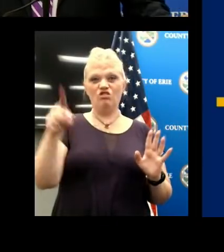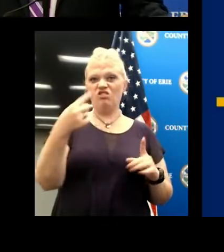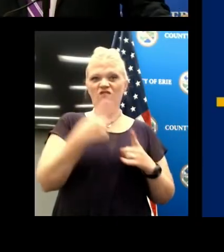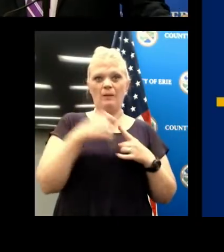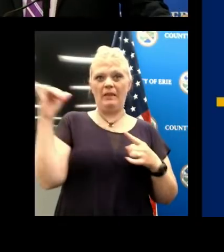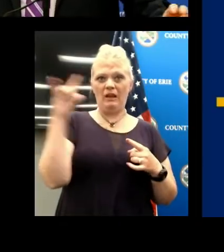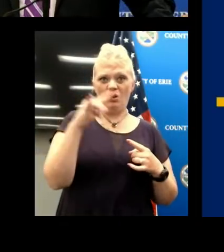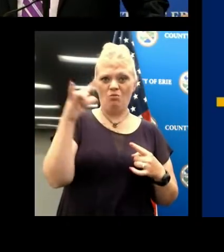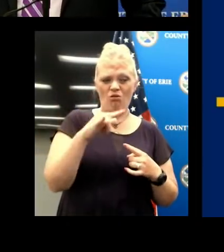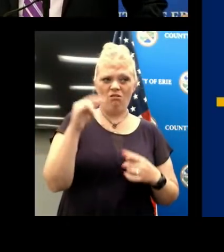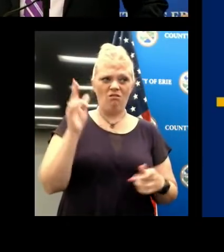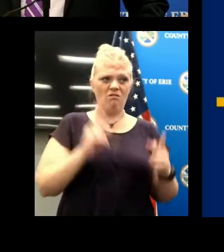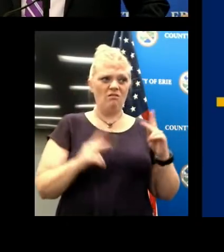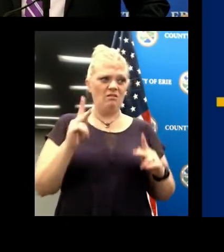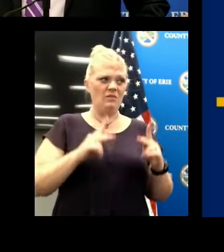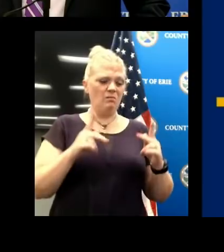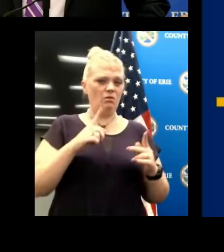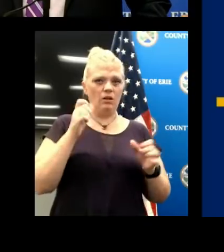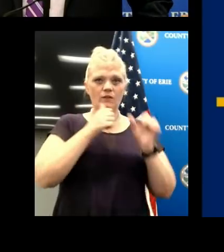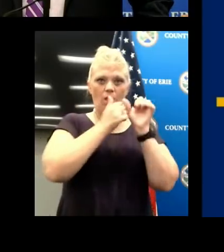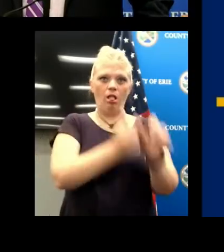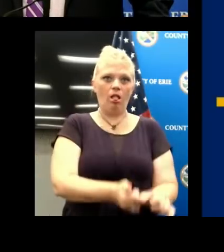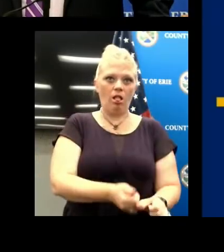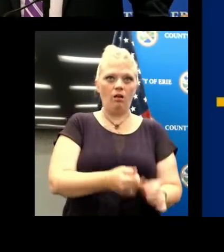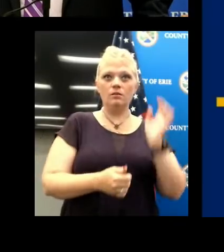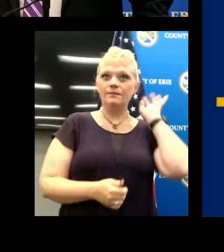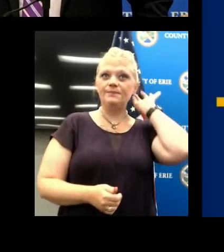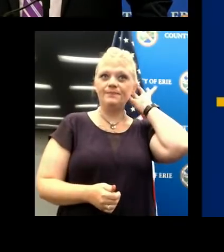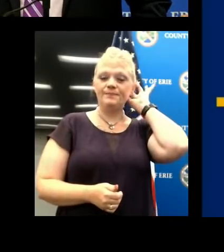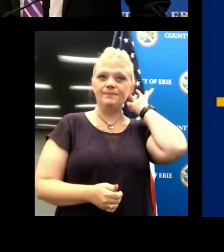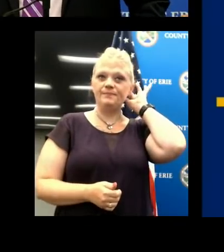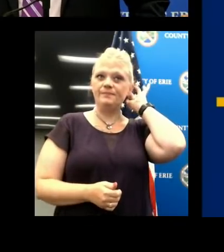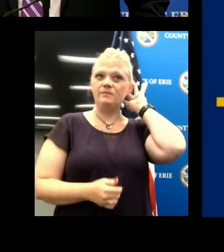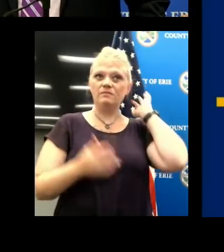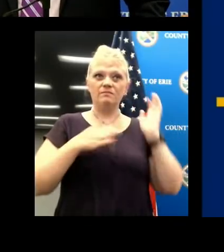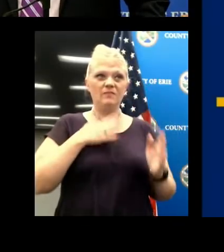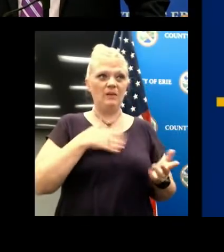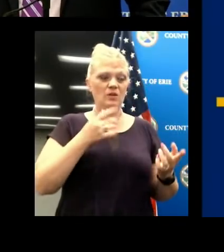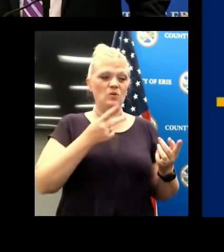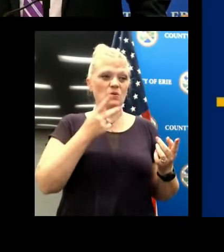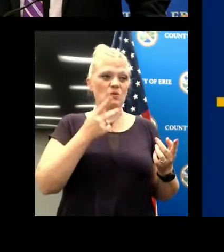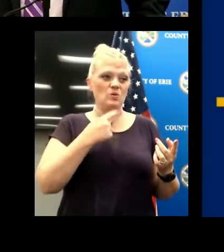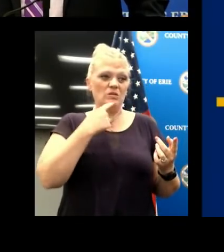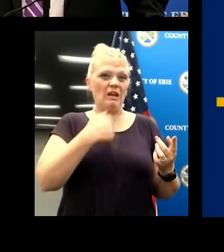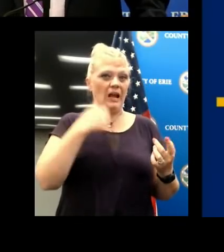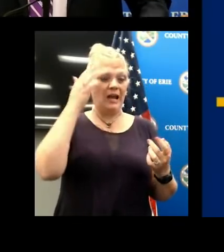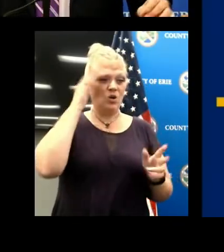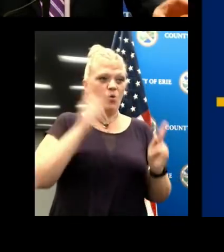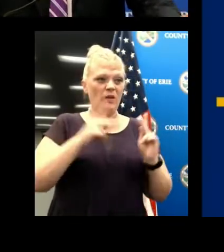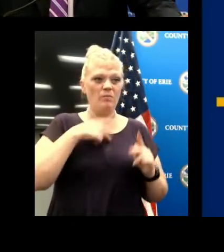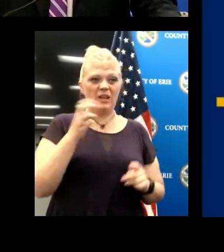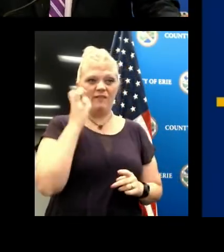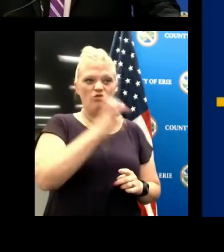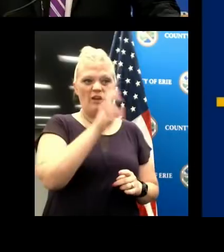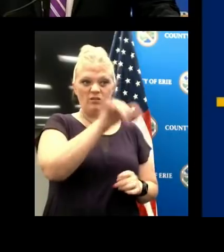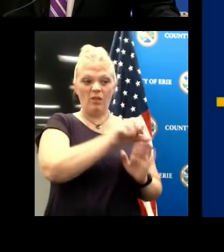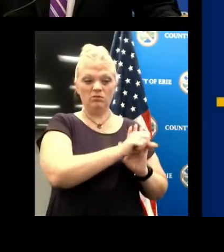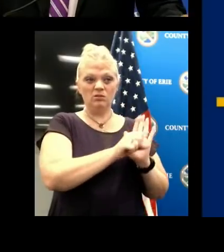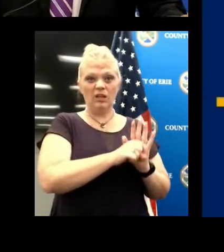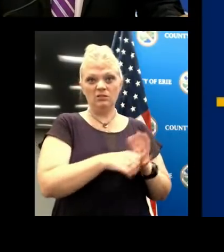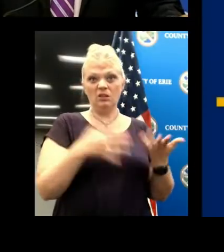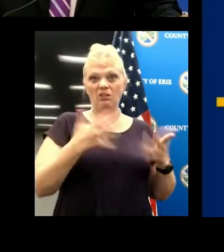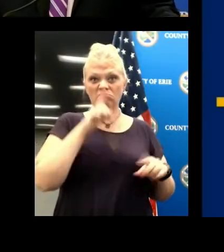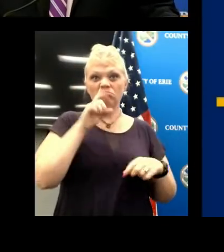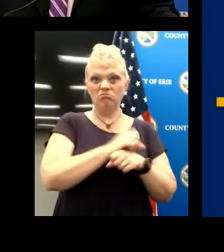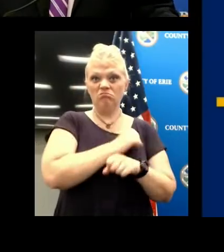airport alone, from people that we're having to keep track of. And I'm glad to say I know some people who've traveled to some of those states and have quarantined. We've